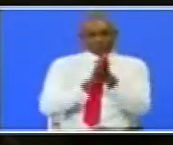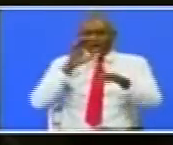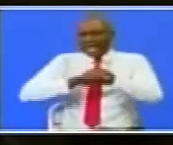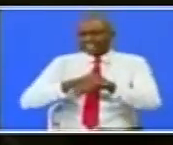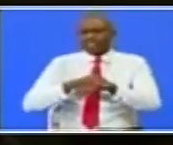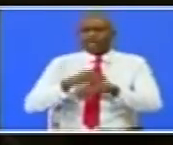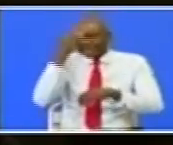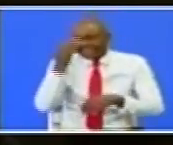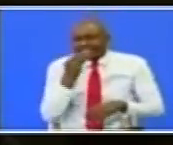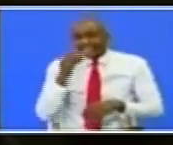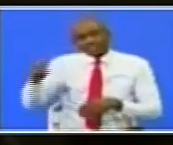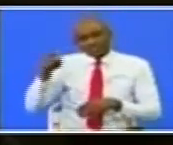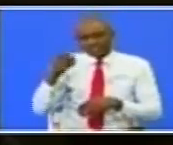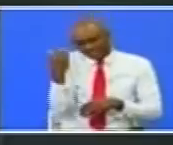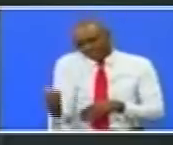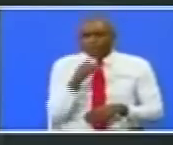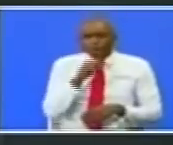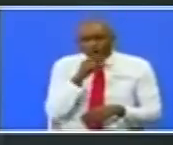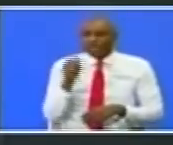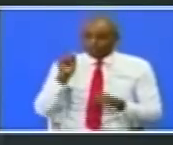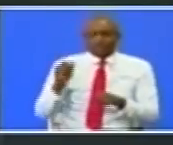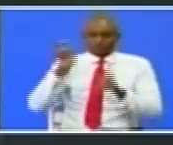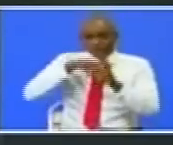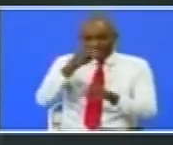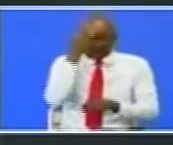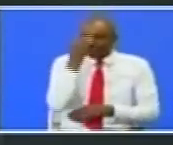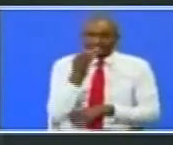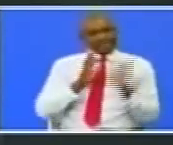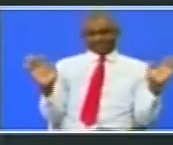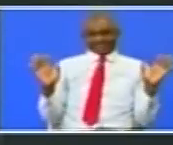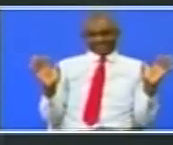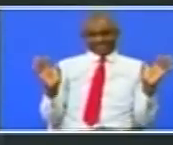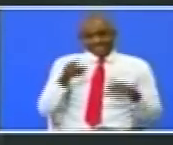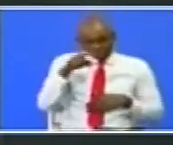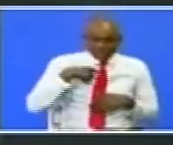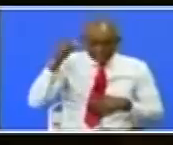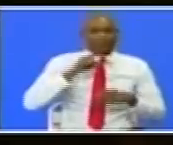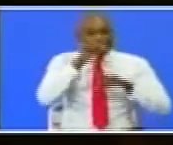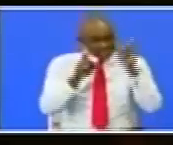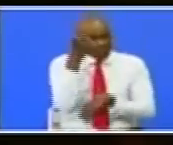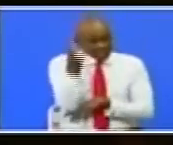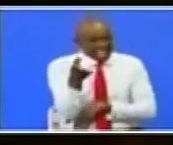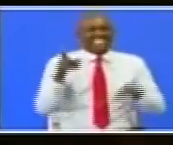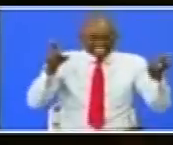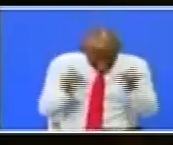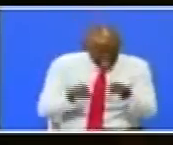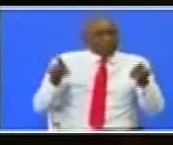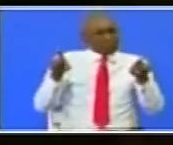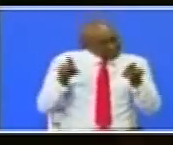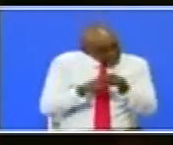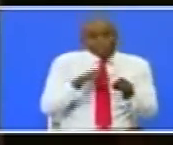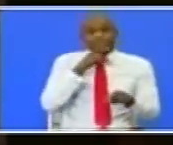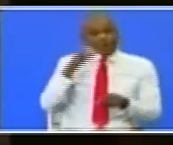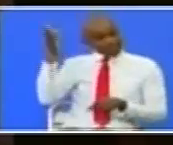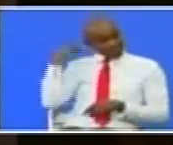pupil who would pose as a child in need of a vacancy in class 6. We took him for the interview, the same one that Elijah